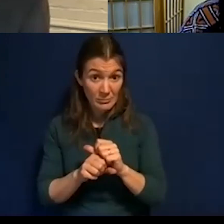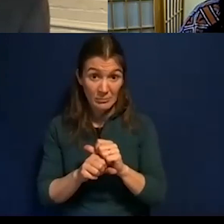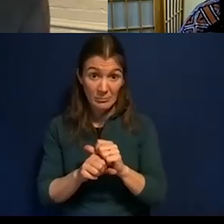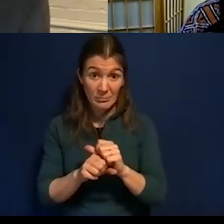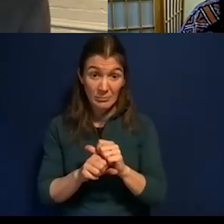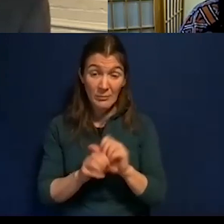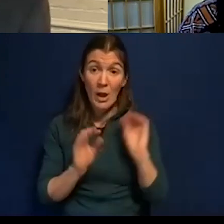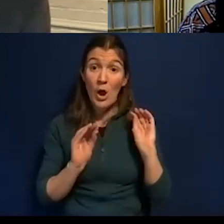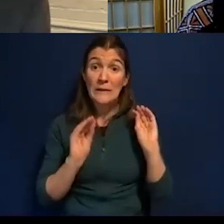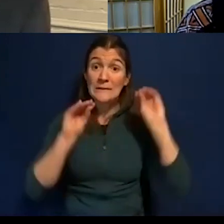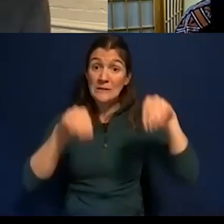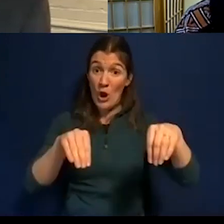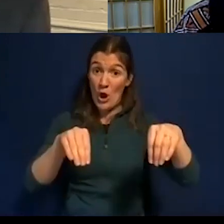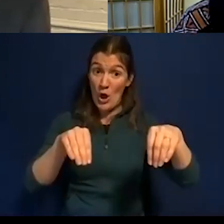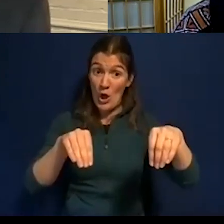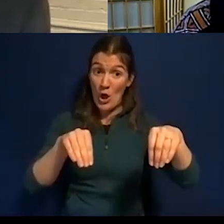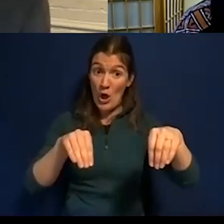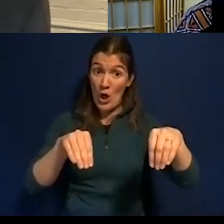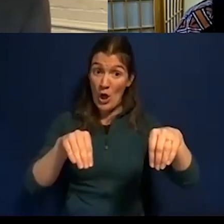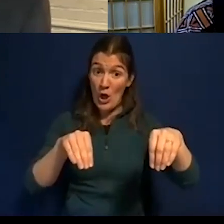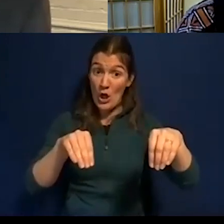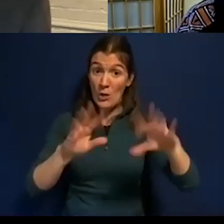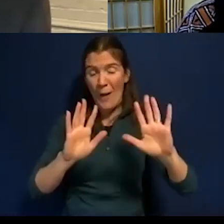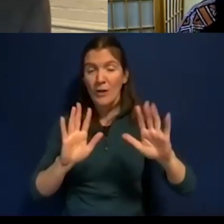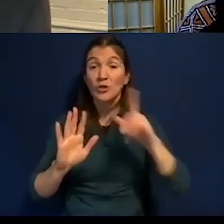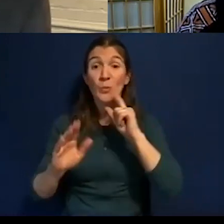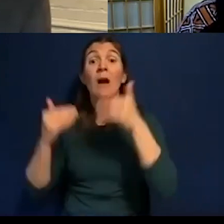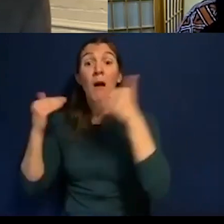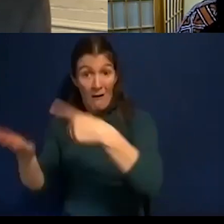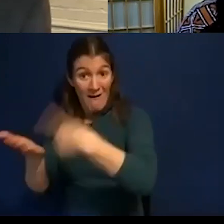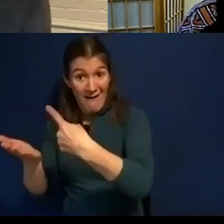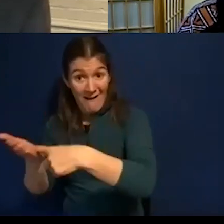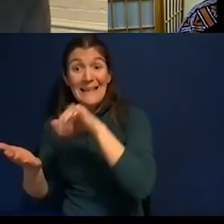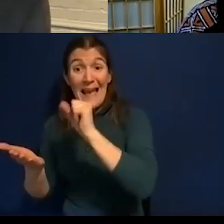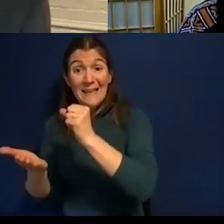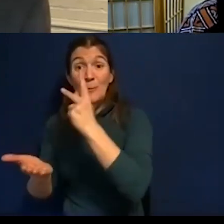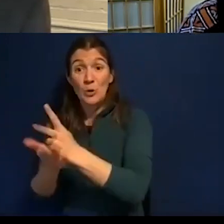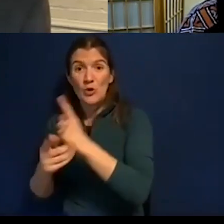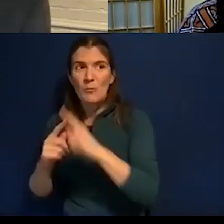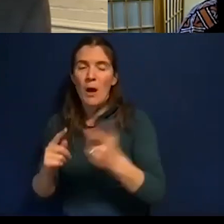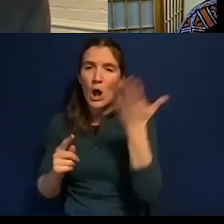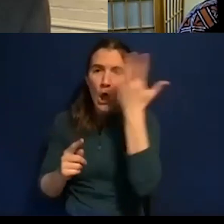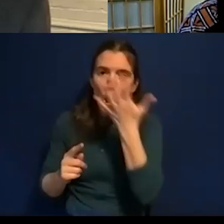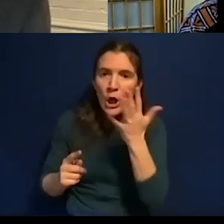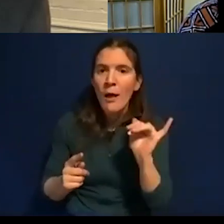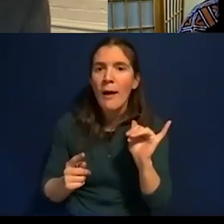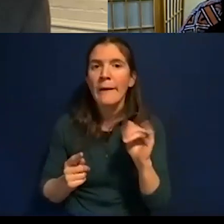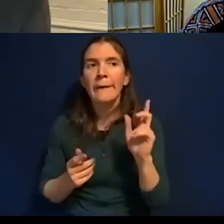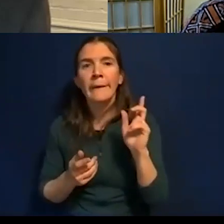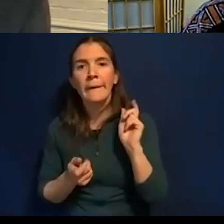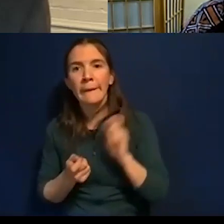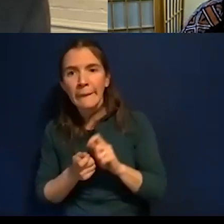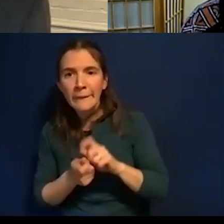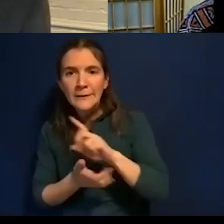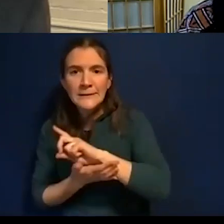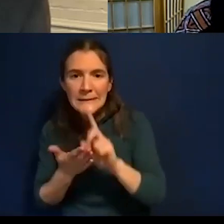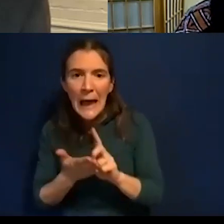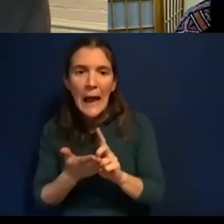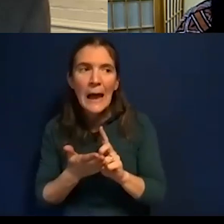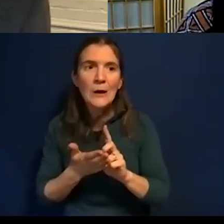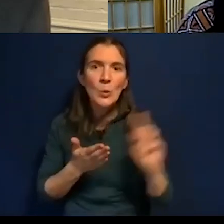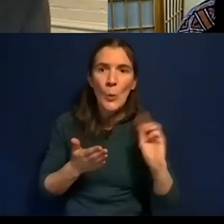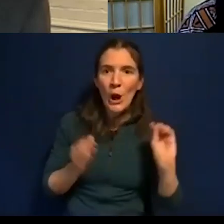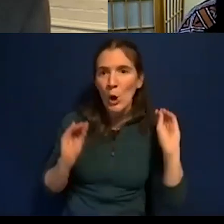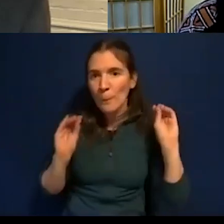let's do this, where there are still some things to be worked out about what this is even going to look like and how it will sit within the landscape